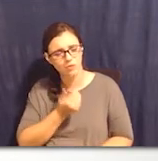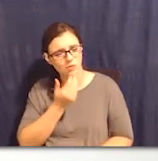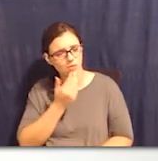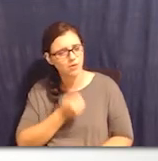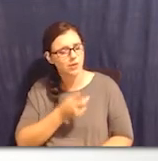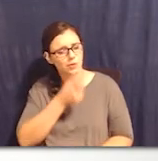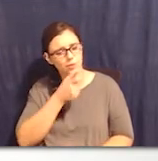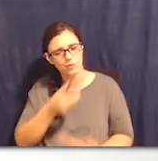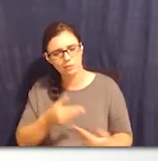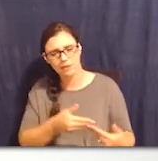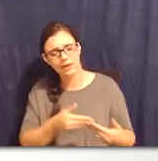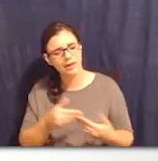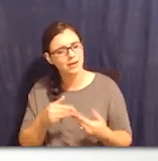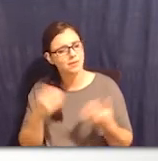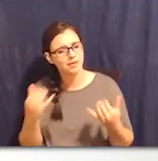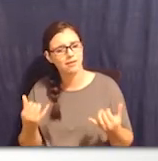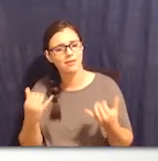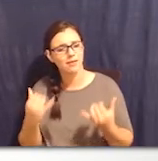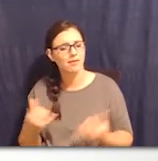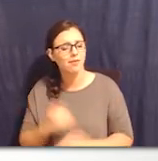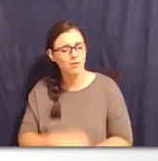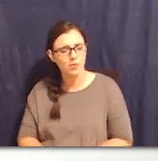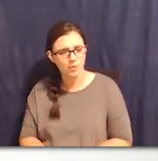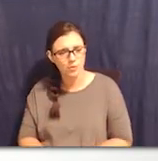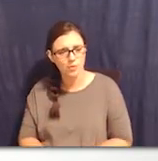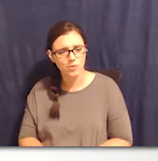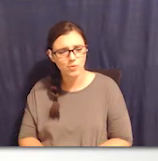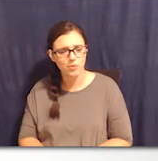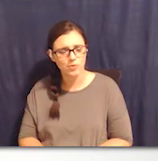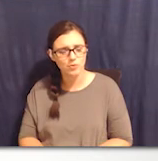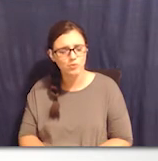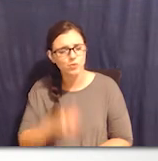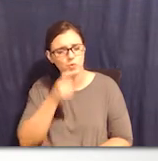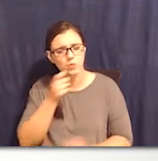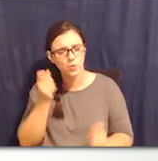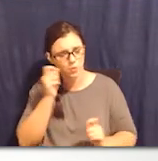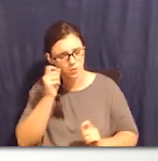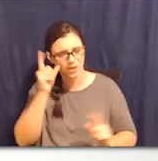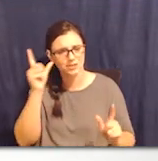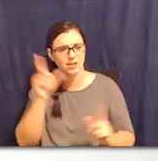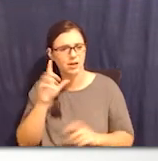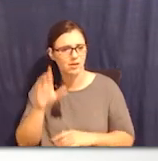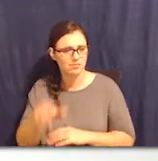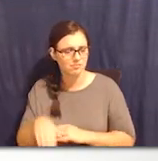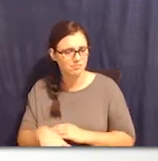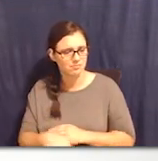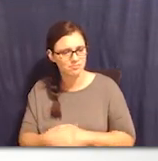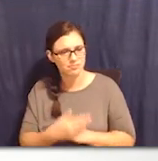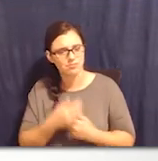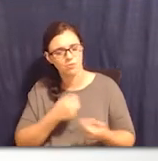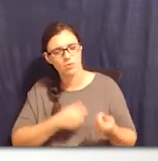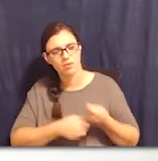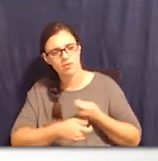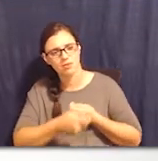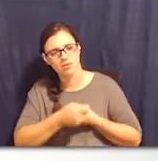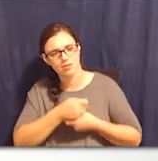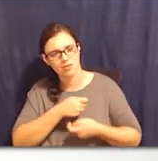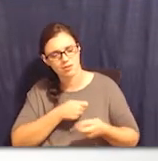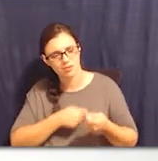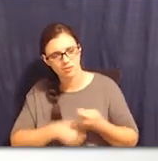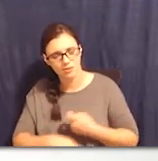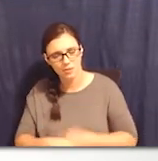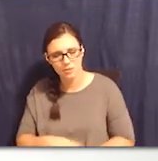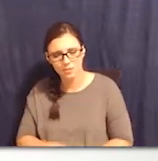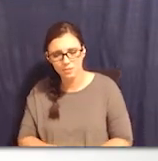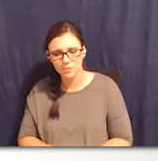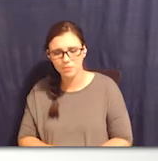Who's your partner? Who's your darling? Who's your baby now? Who wakes up at night